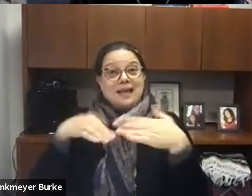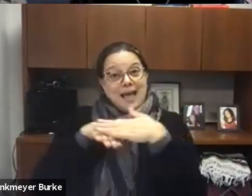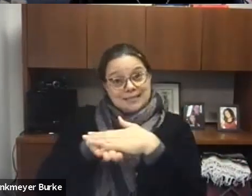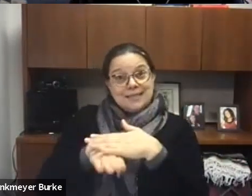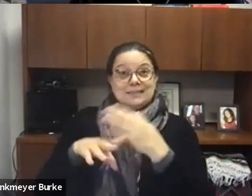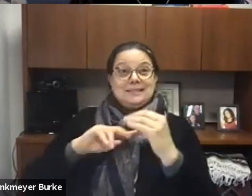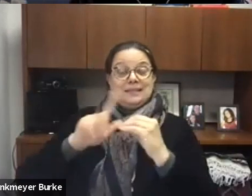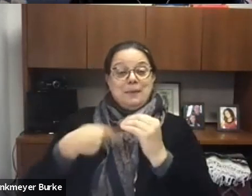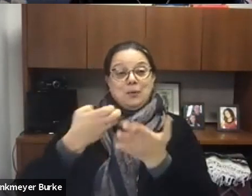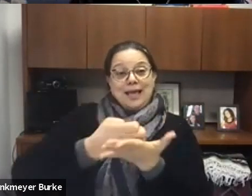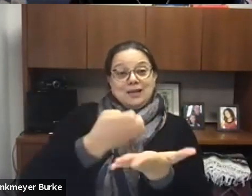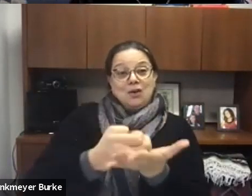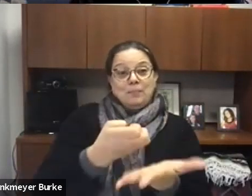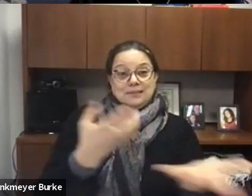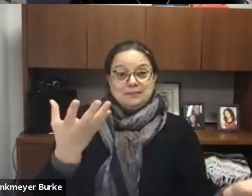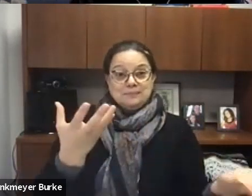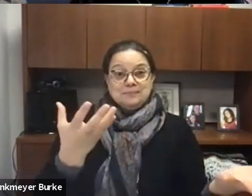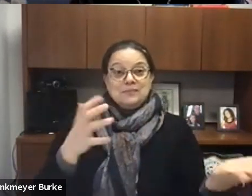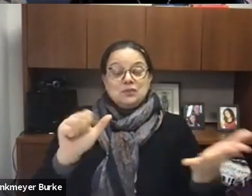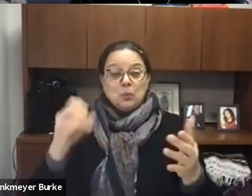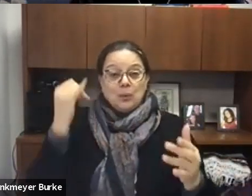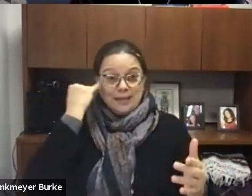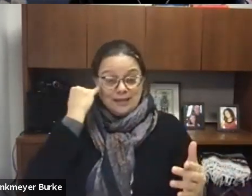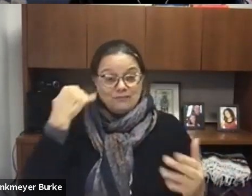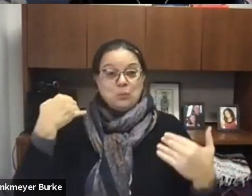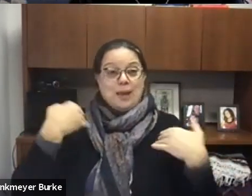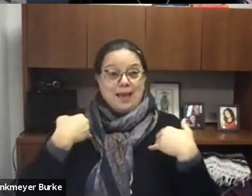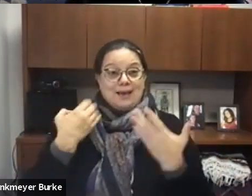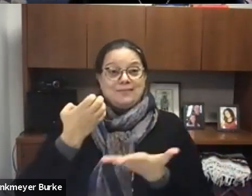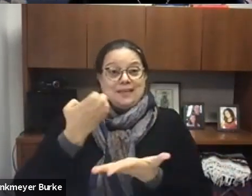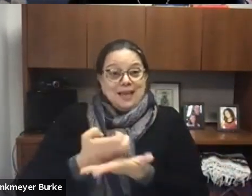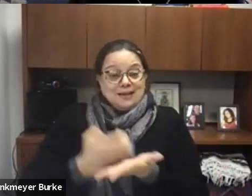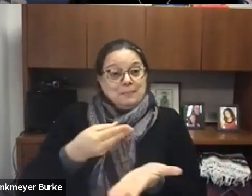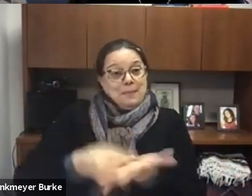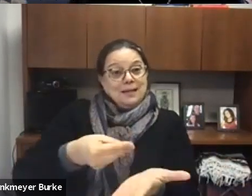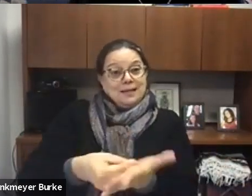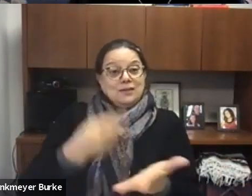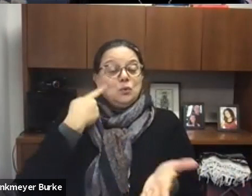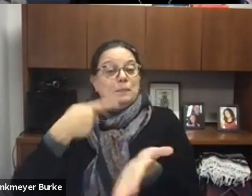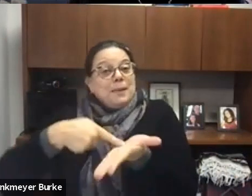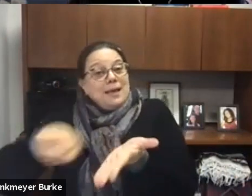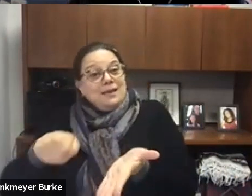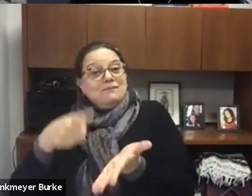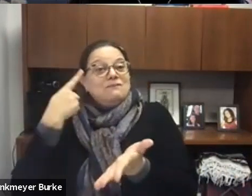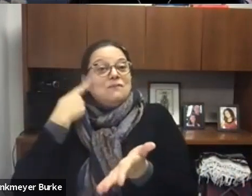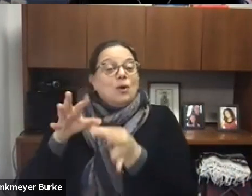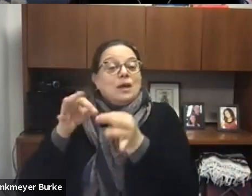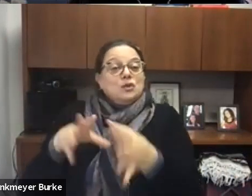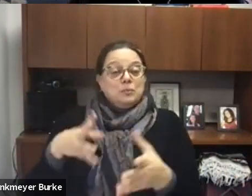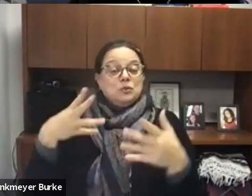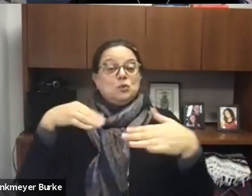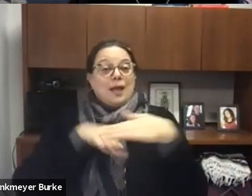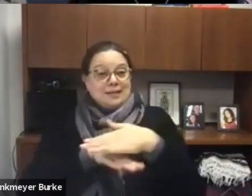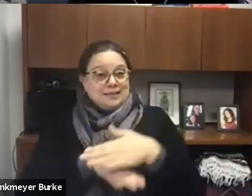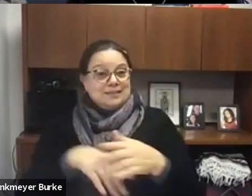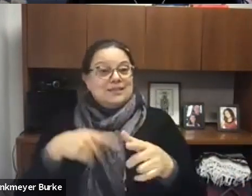there's a lack of accessibility sometimes in the structures here. And so if we have an economy